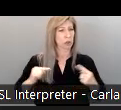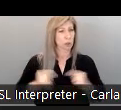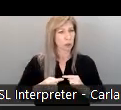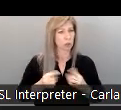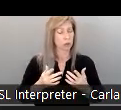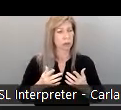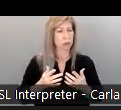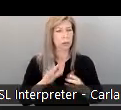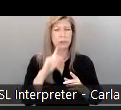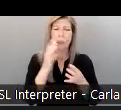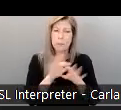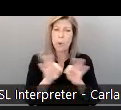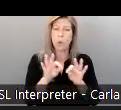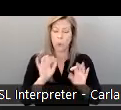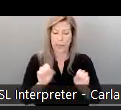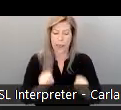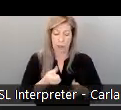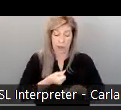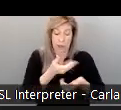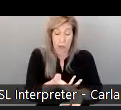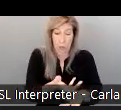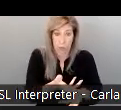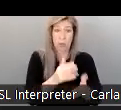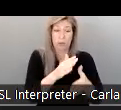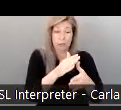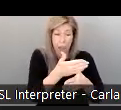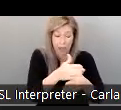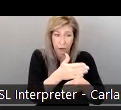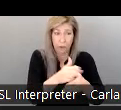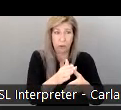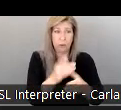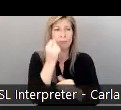impact, but to maybe do it in a way where we're